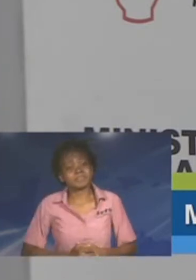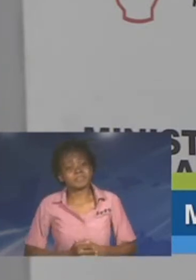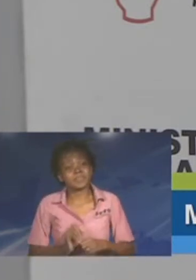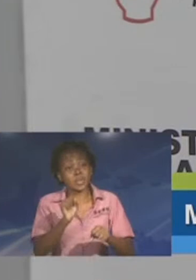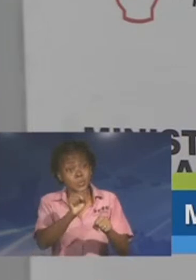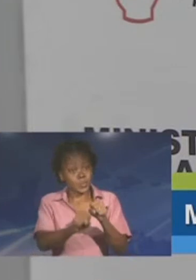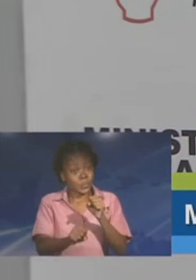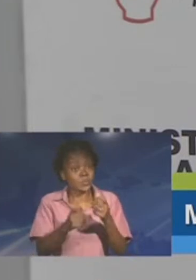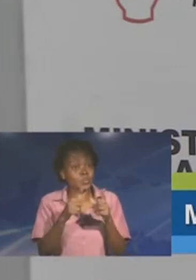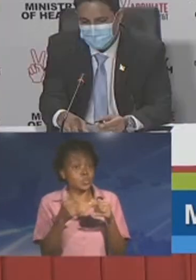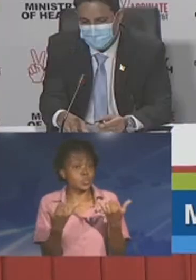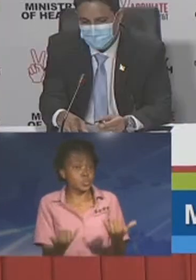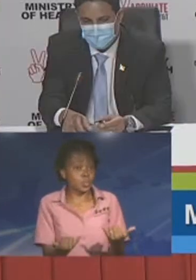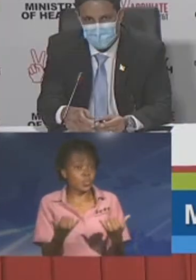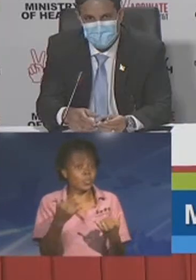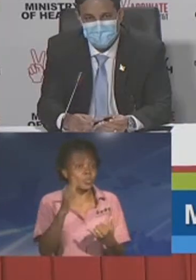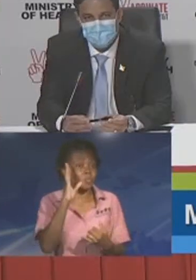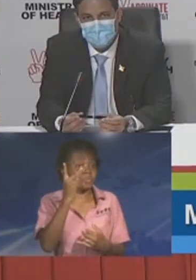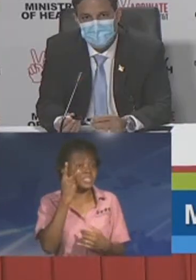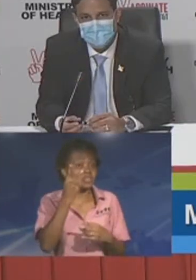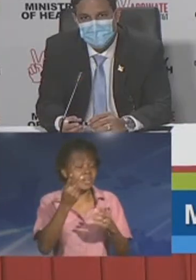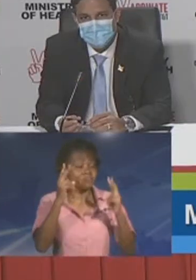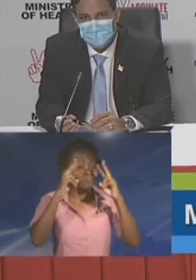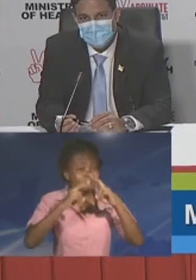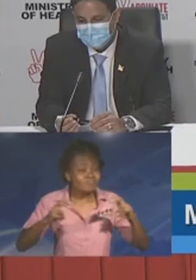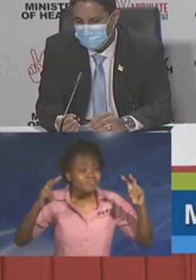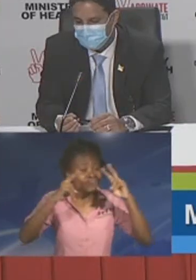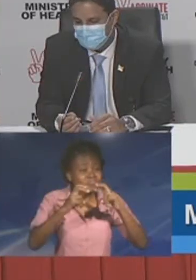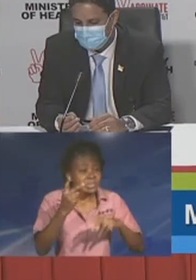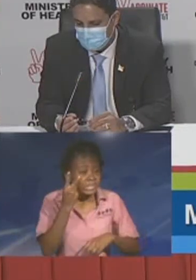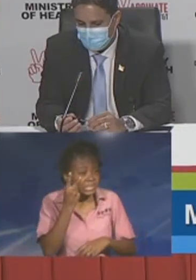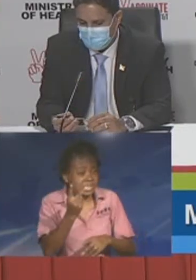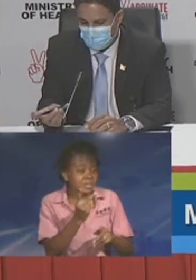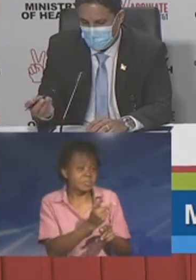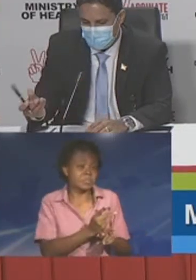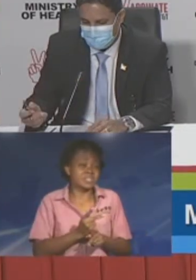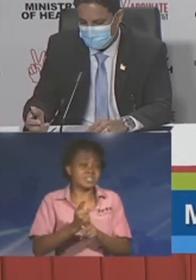season. Thank you. CMO, we'll take a question from Newsday.